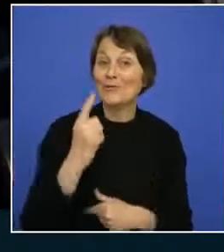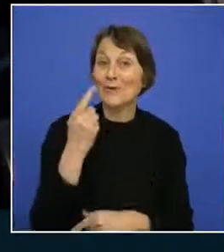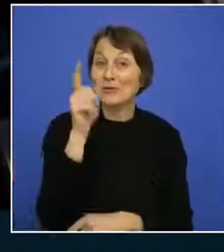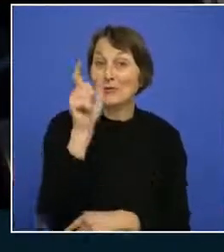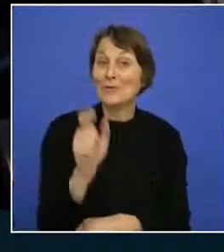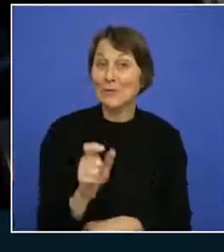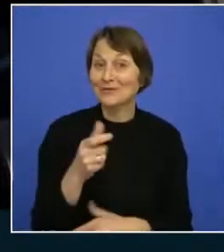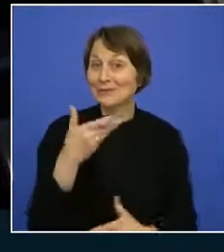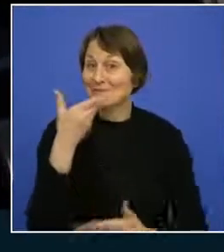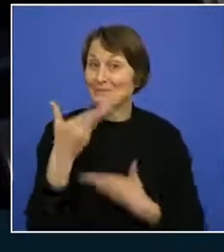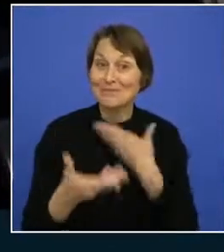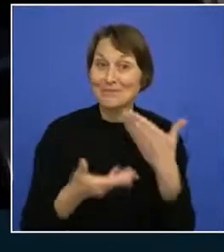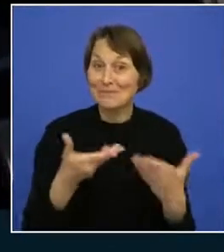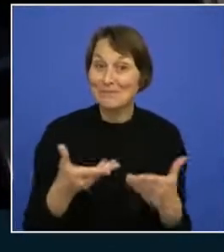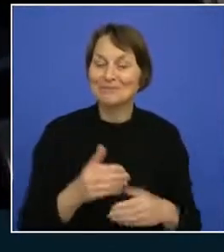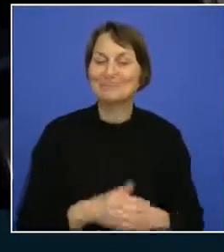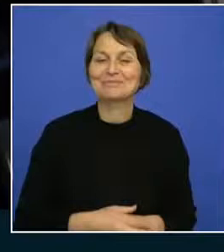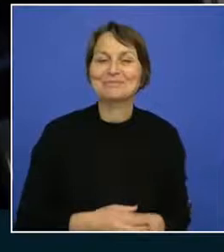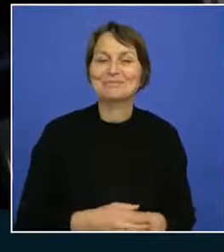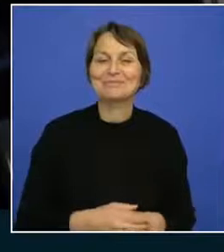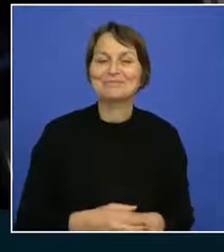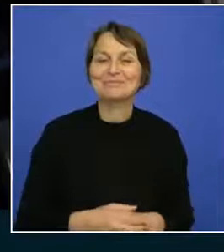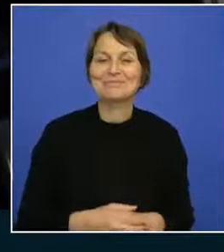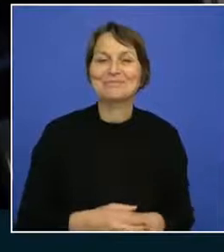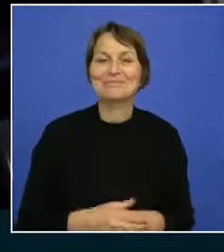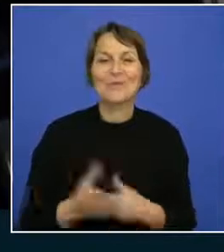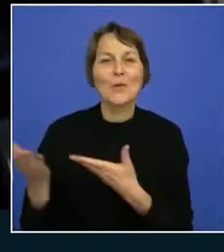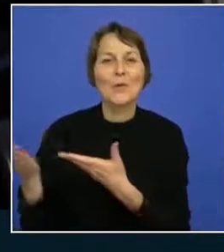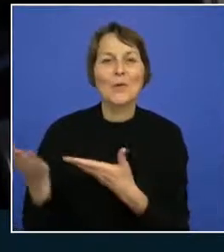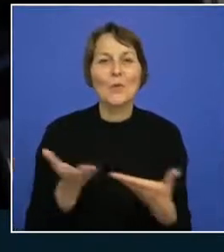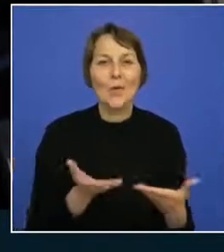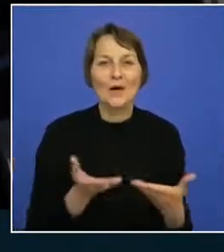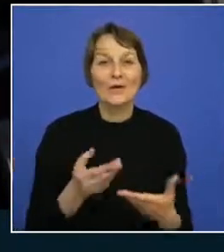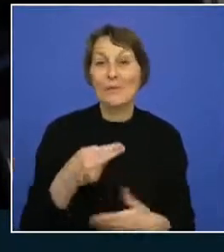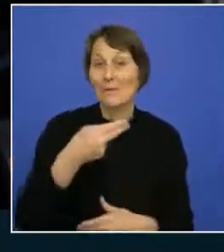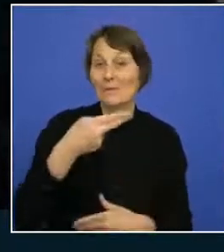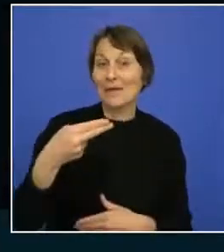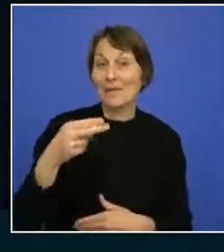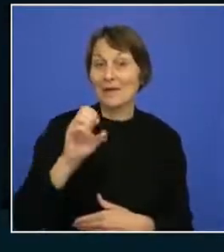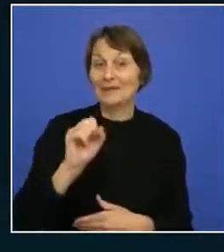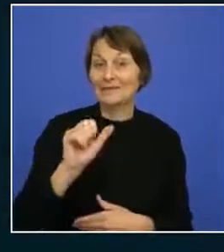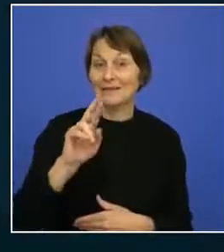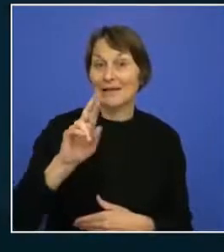evening. So I would like to welcome Sarah Maston.